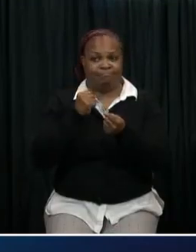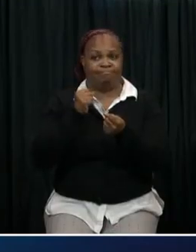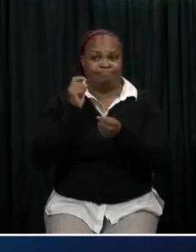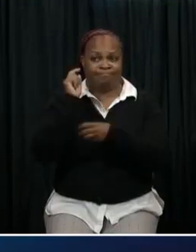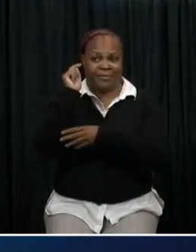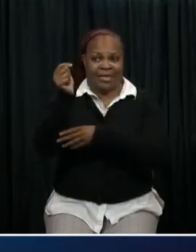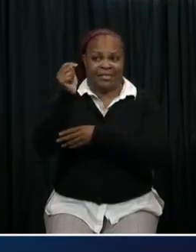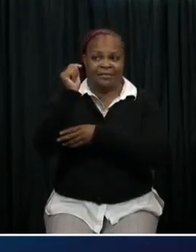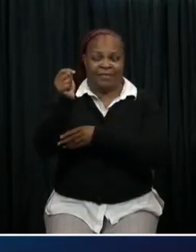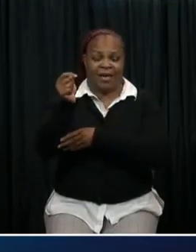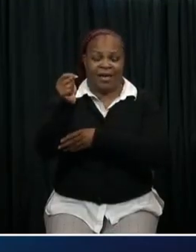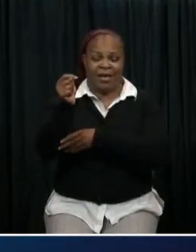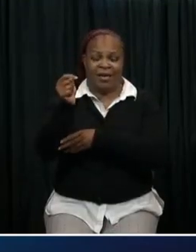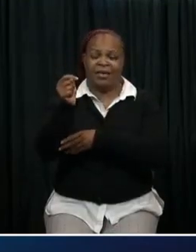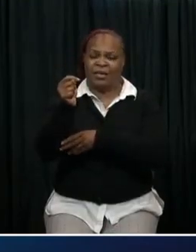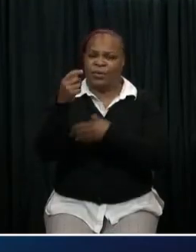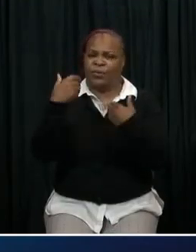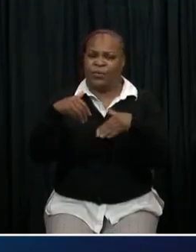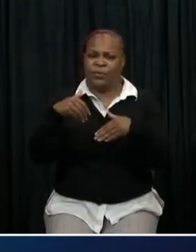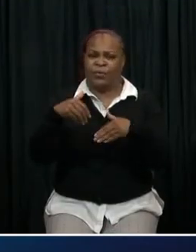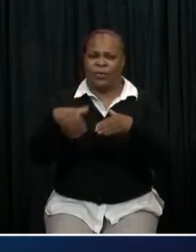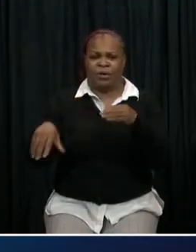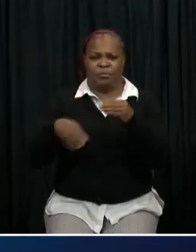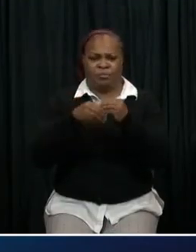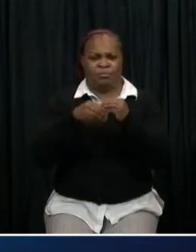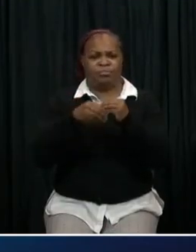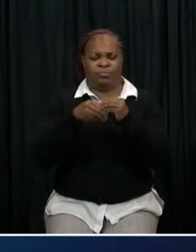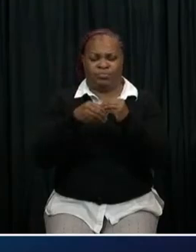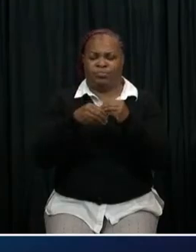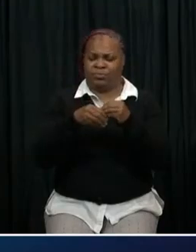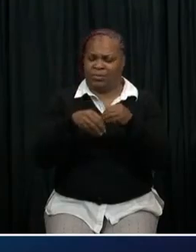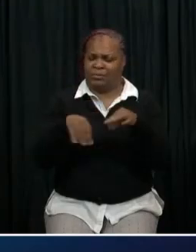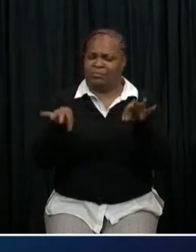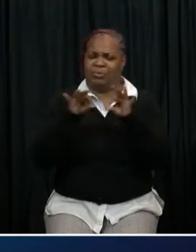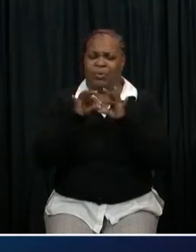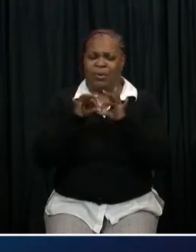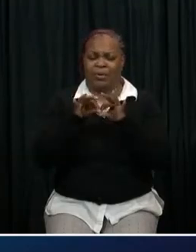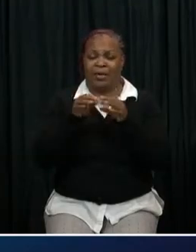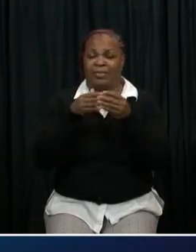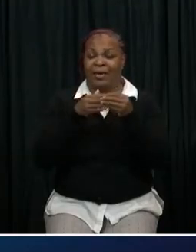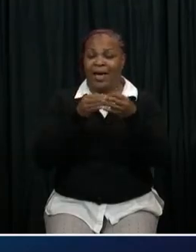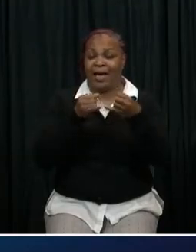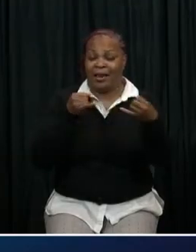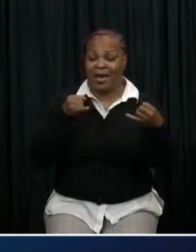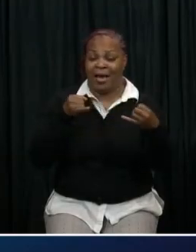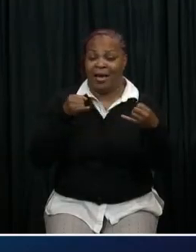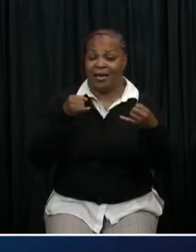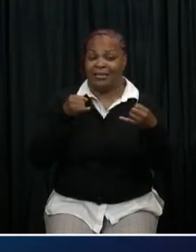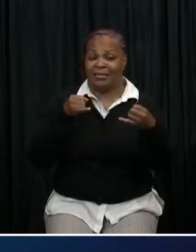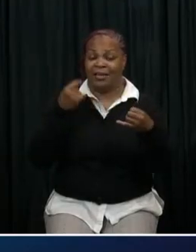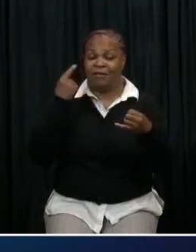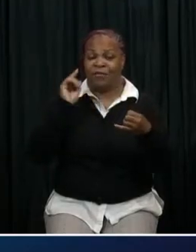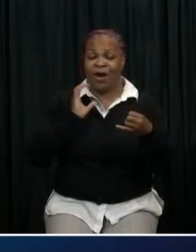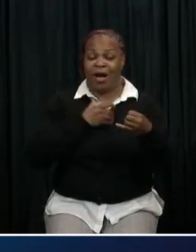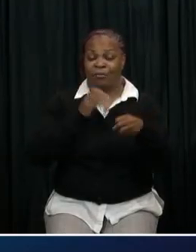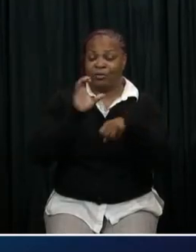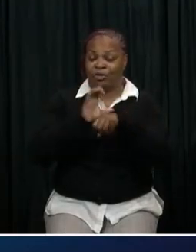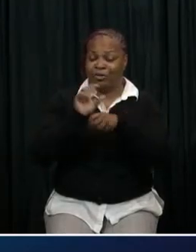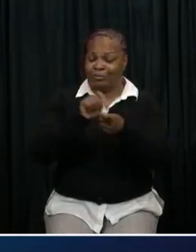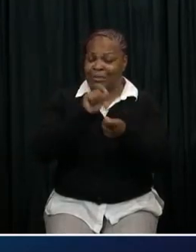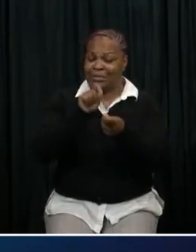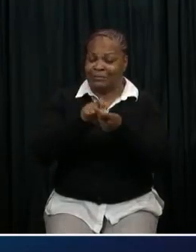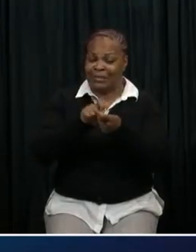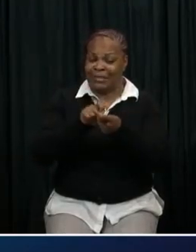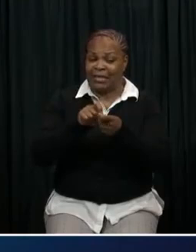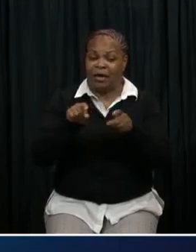very important addition to the church manual, as are the guidelines it contains for our churches. I